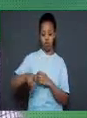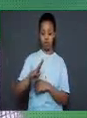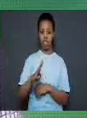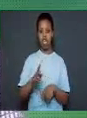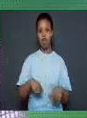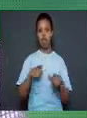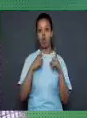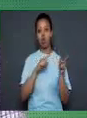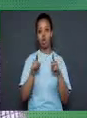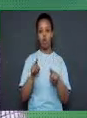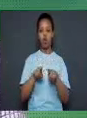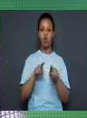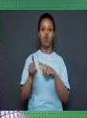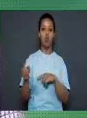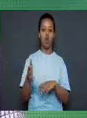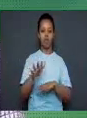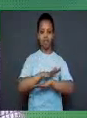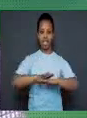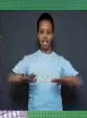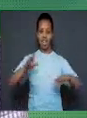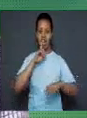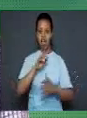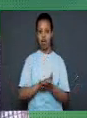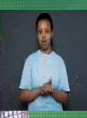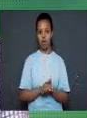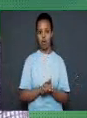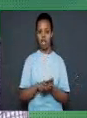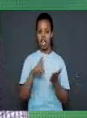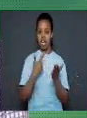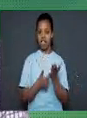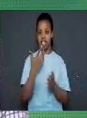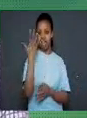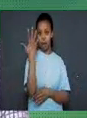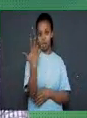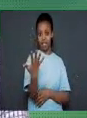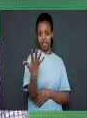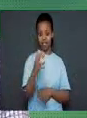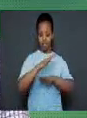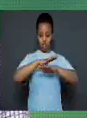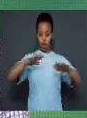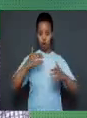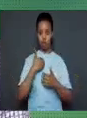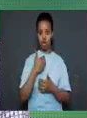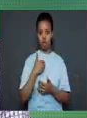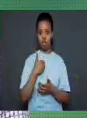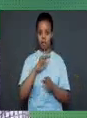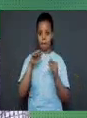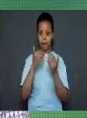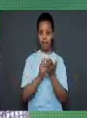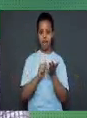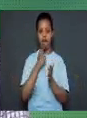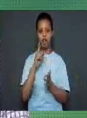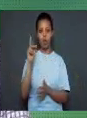in several layers. There are 5 layers in total